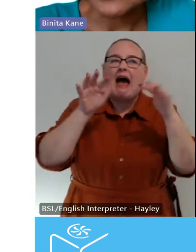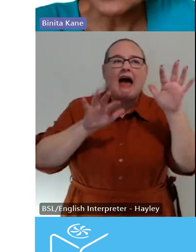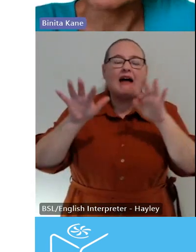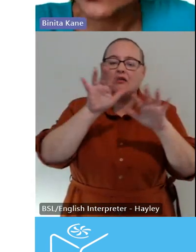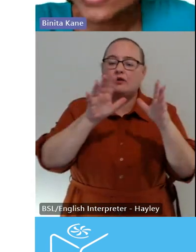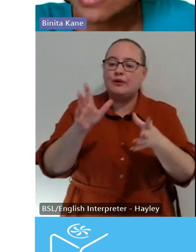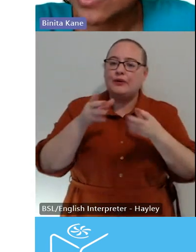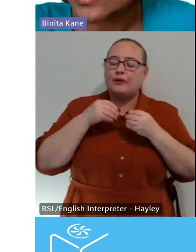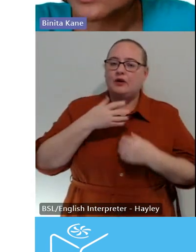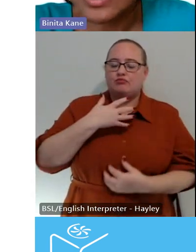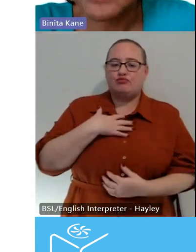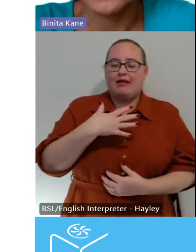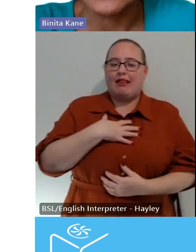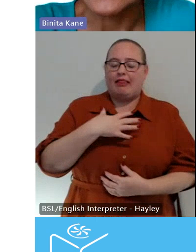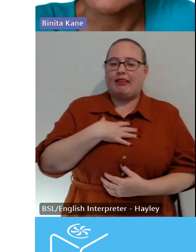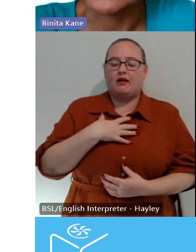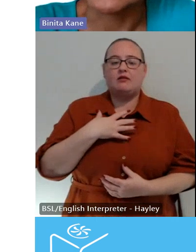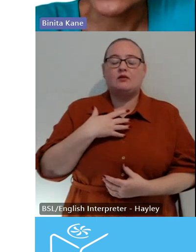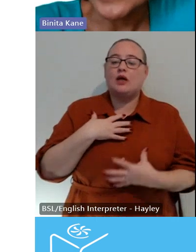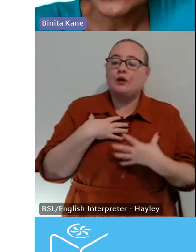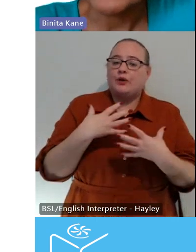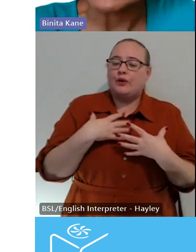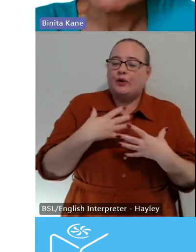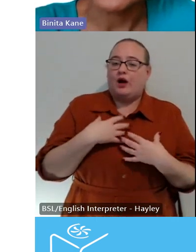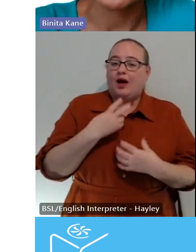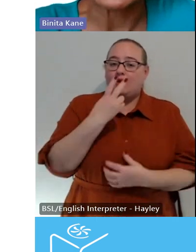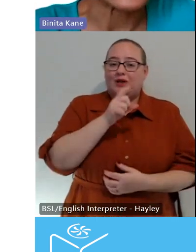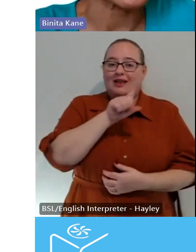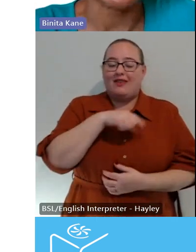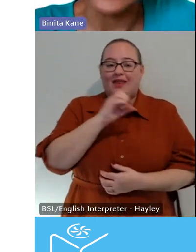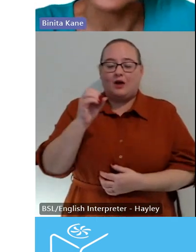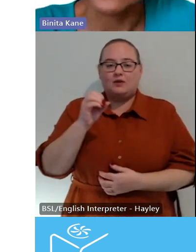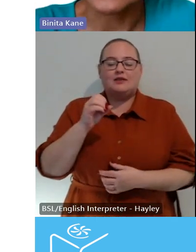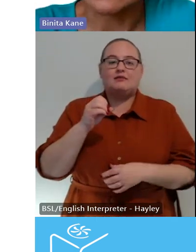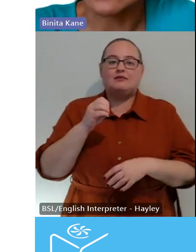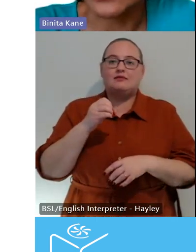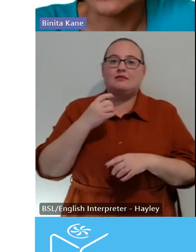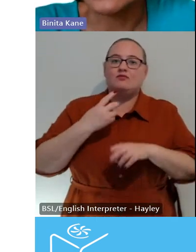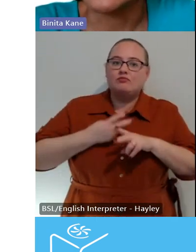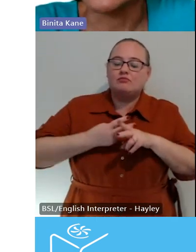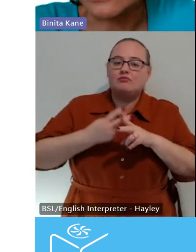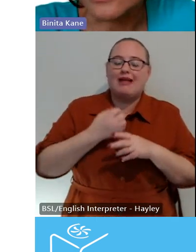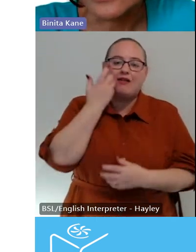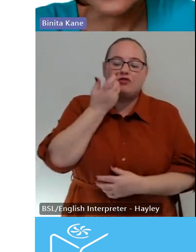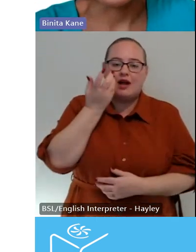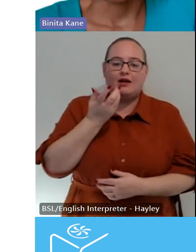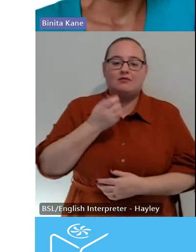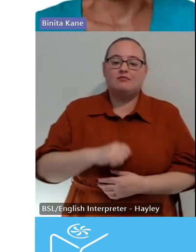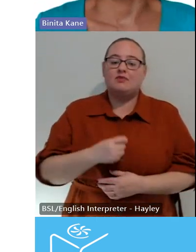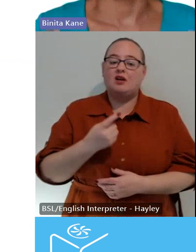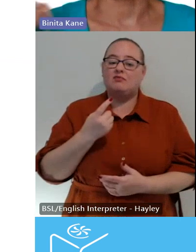we breathe a staggering 20,000 times a day, and that equates to about 11,000 litres of air going in and out of our lungs. So